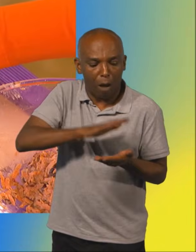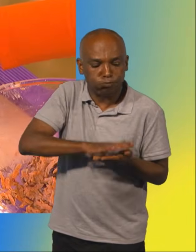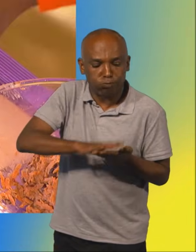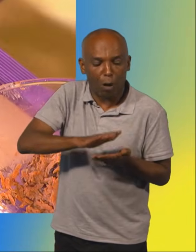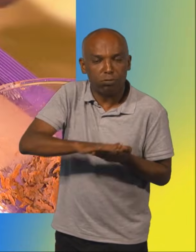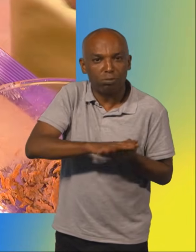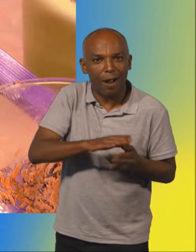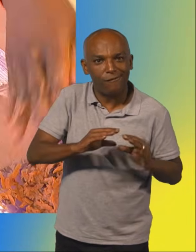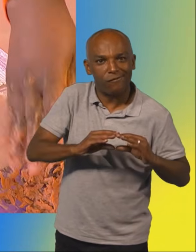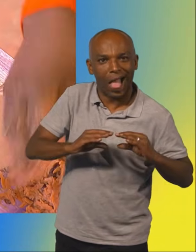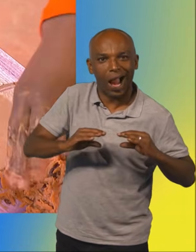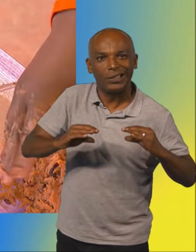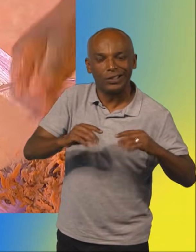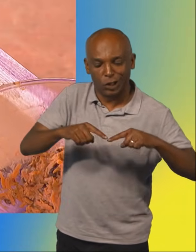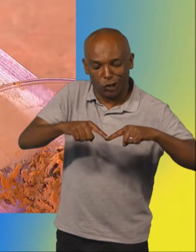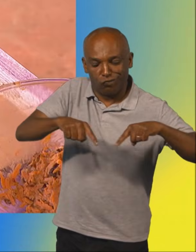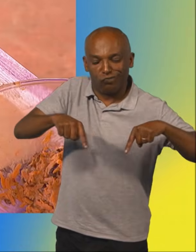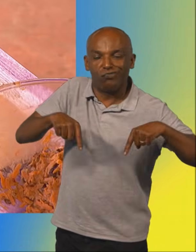There.